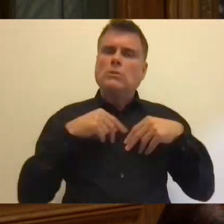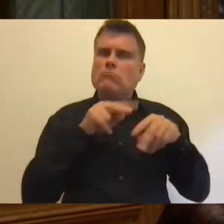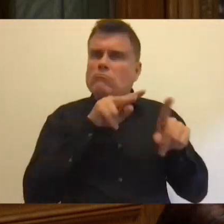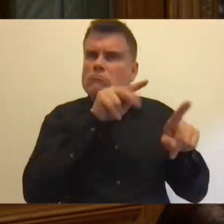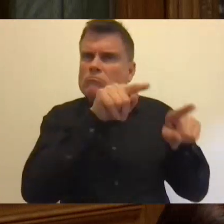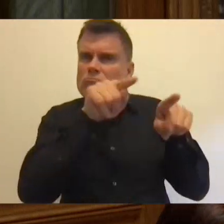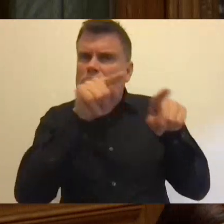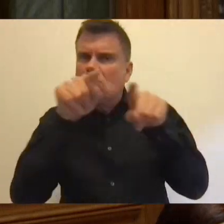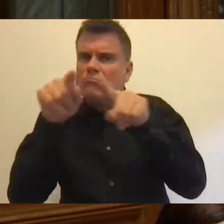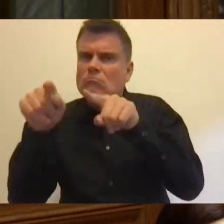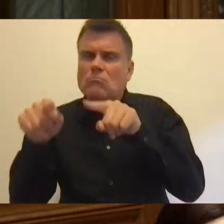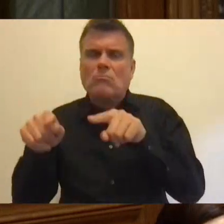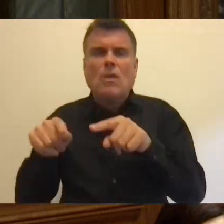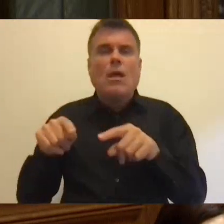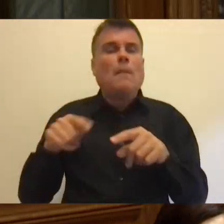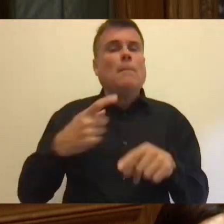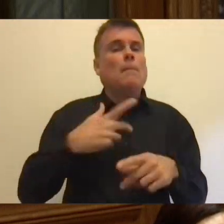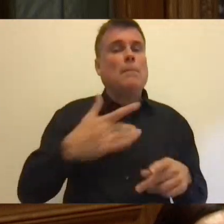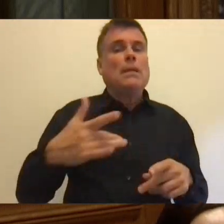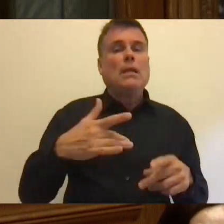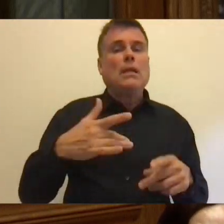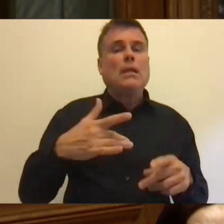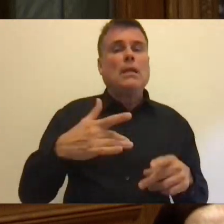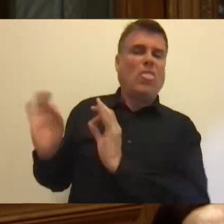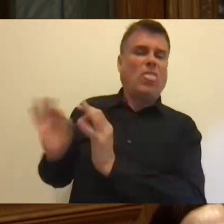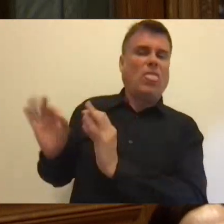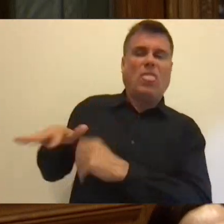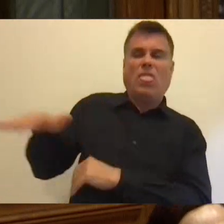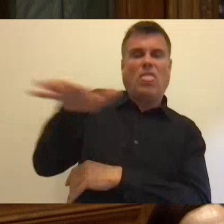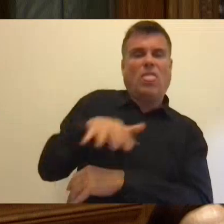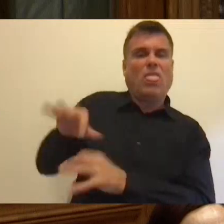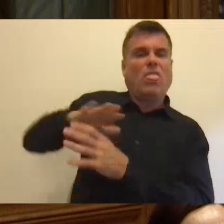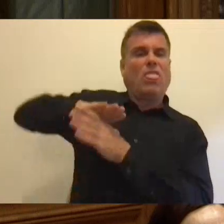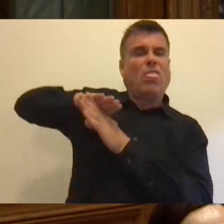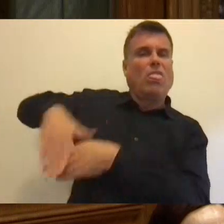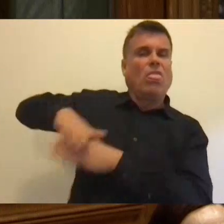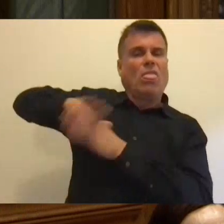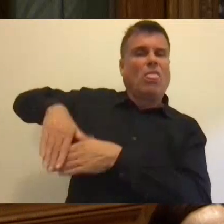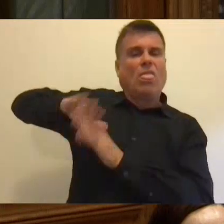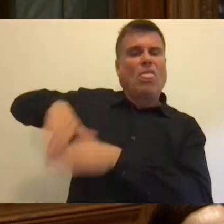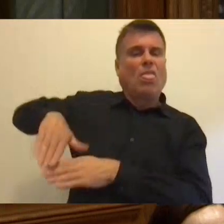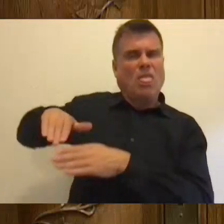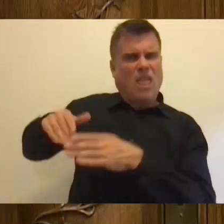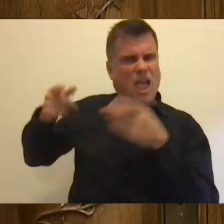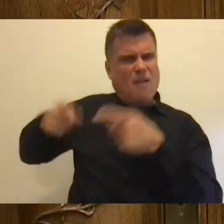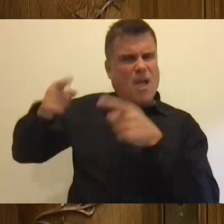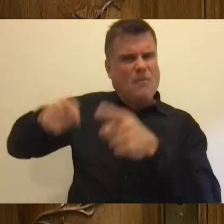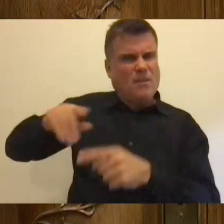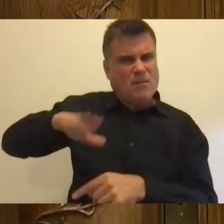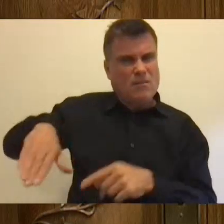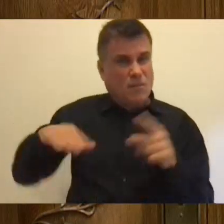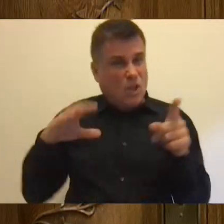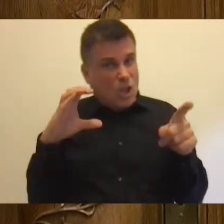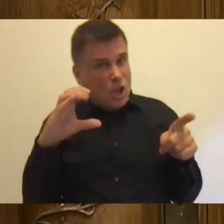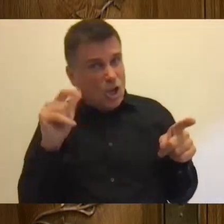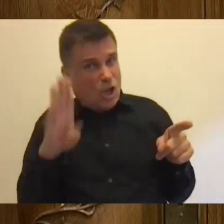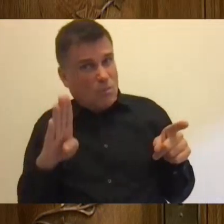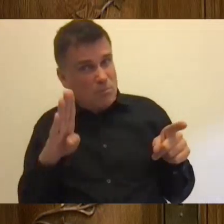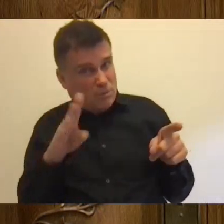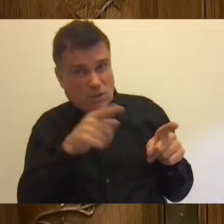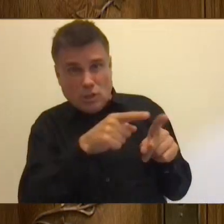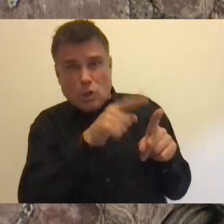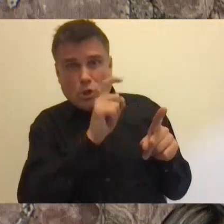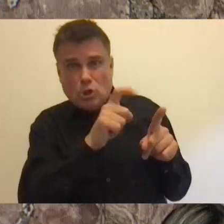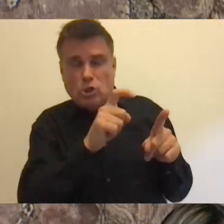amounts to sexual assault, Mr. Speaker, does the CERG still have the confidence of this minister? Solicitor General. Thank